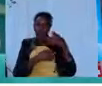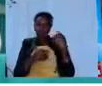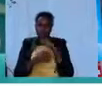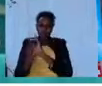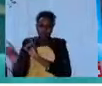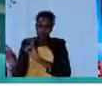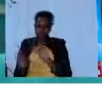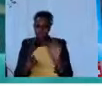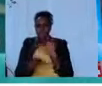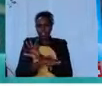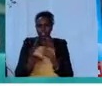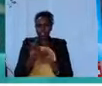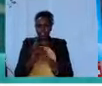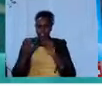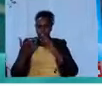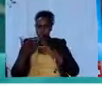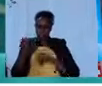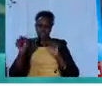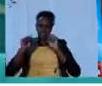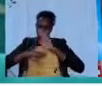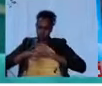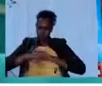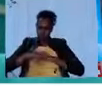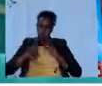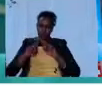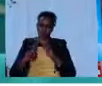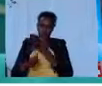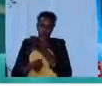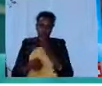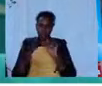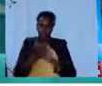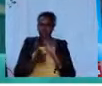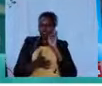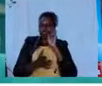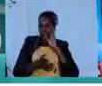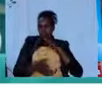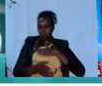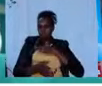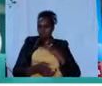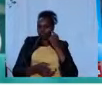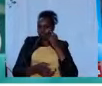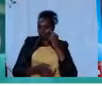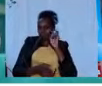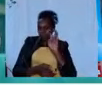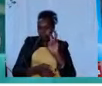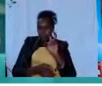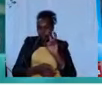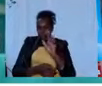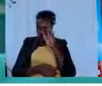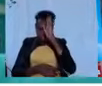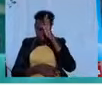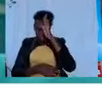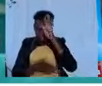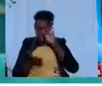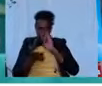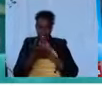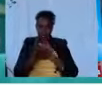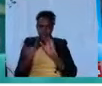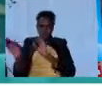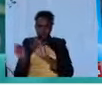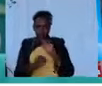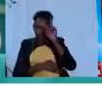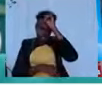for you those great and awesome wonders you saw with your own eyes. Your forefathers who went down into